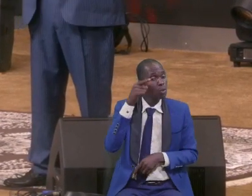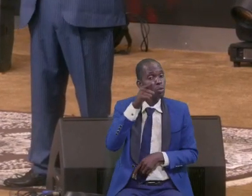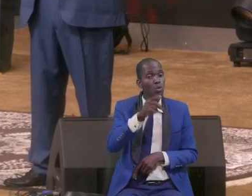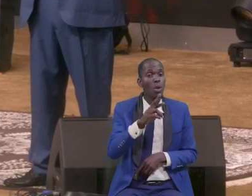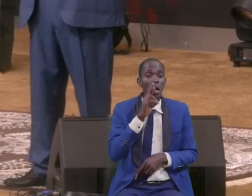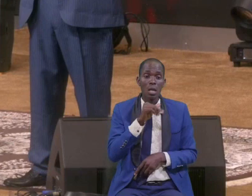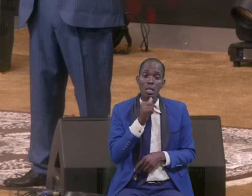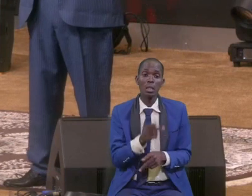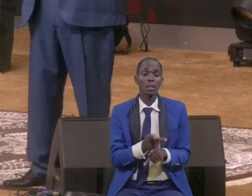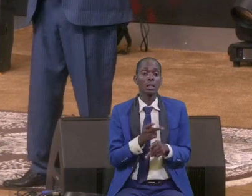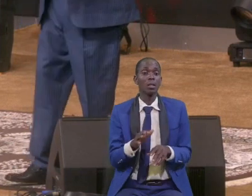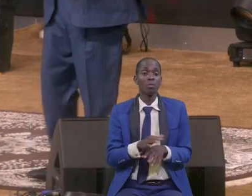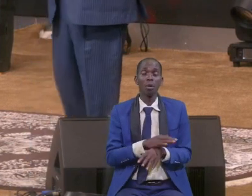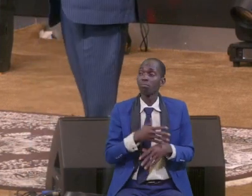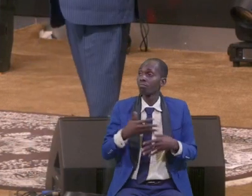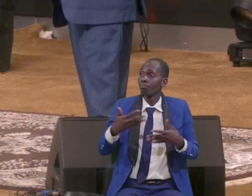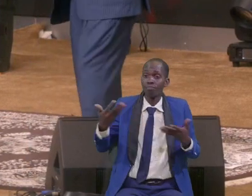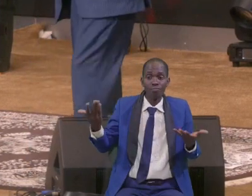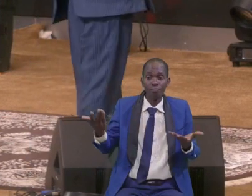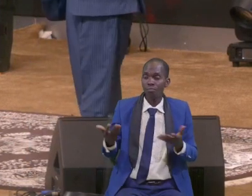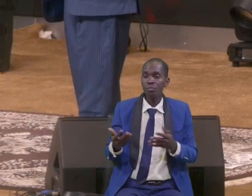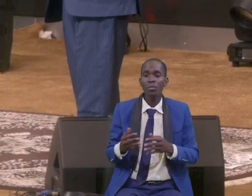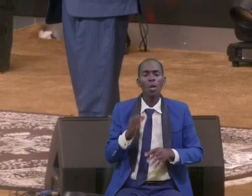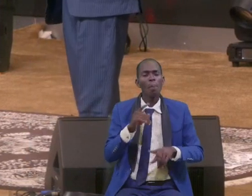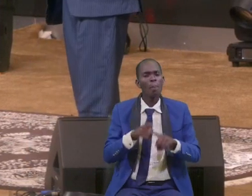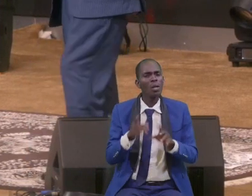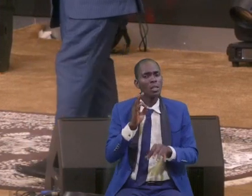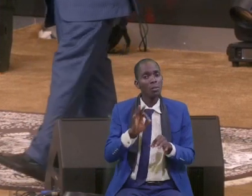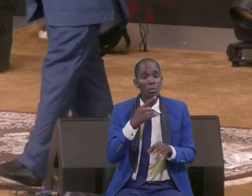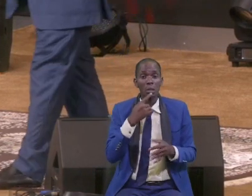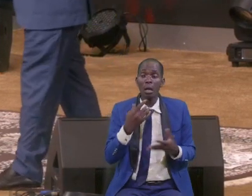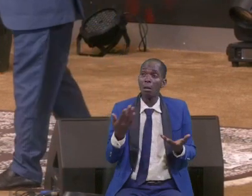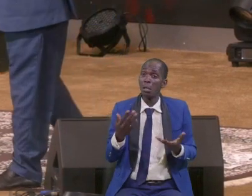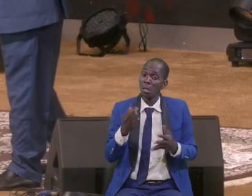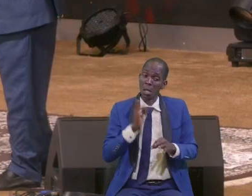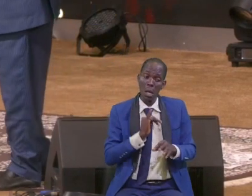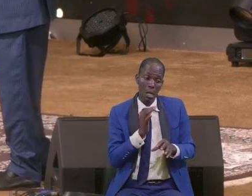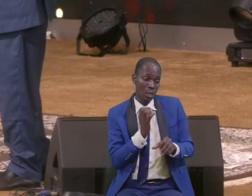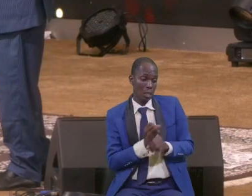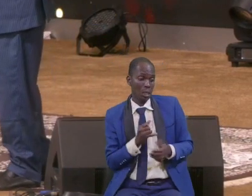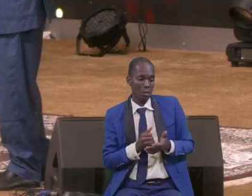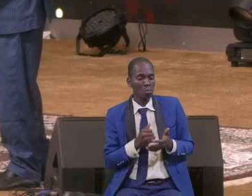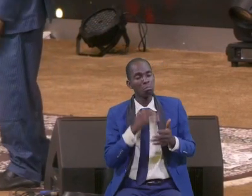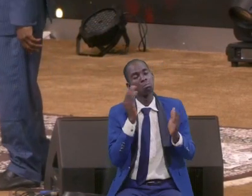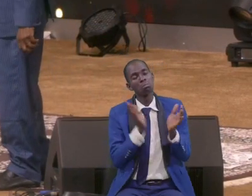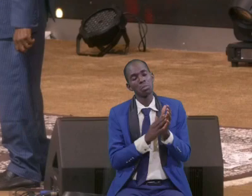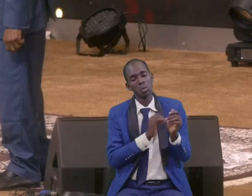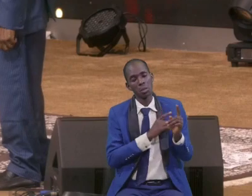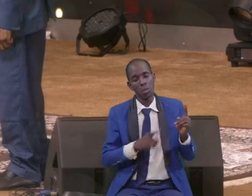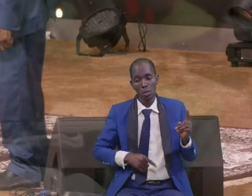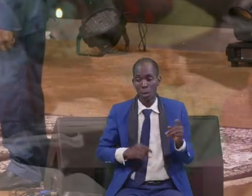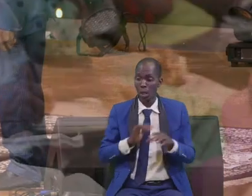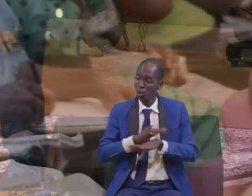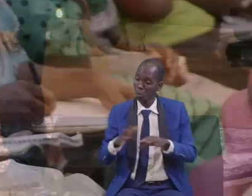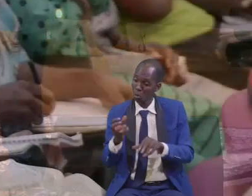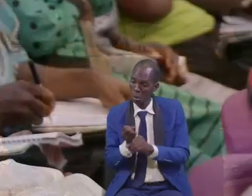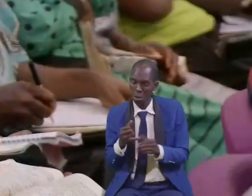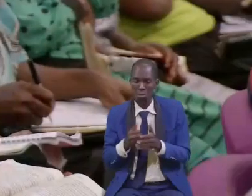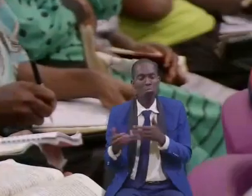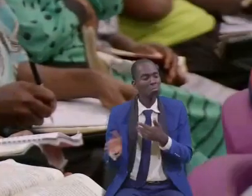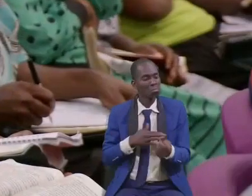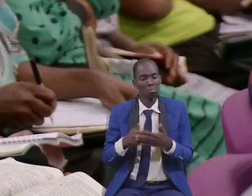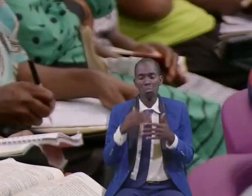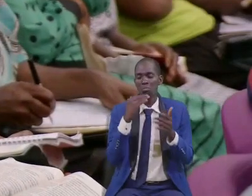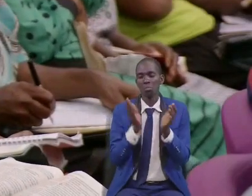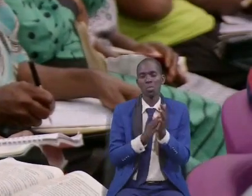comes, praise the Lord. If it doesn't come, praise the Lord. You will not fall into any temptation.